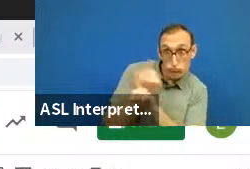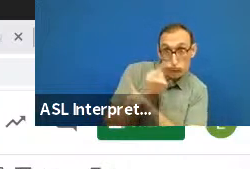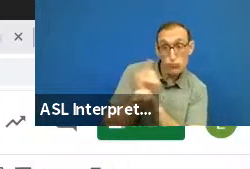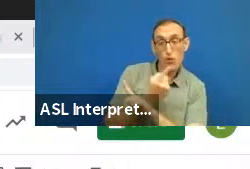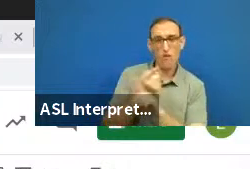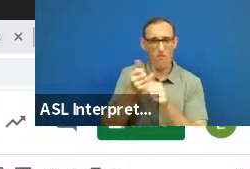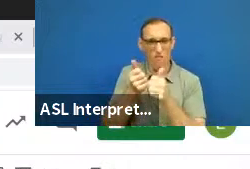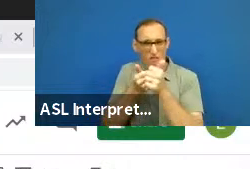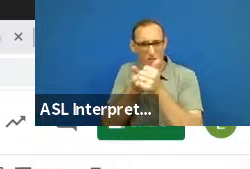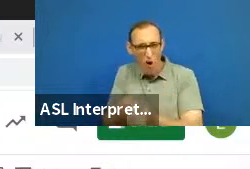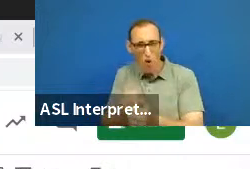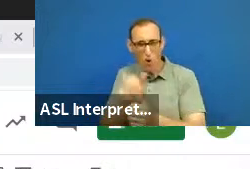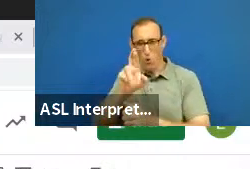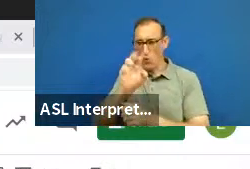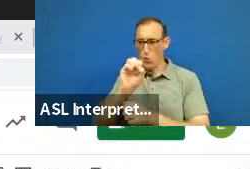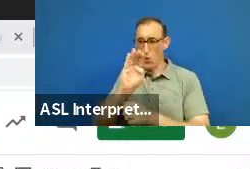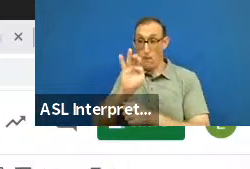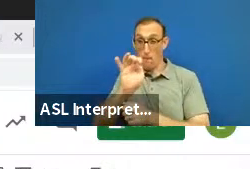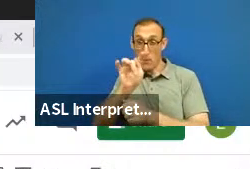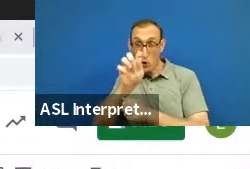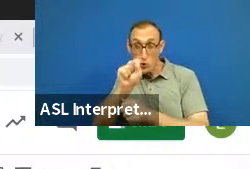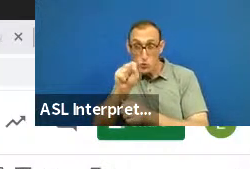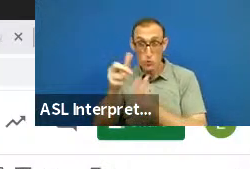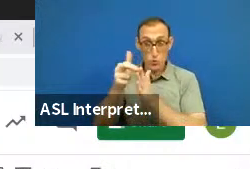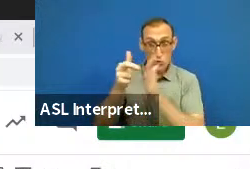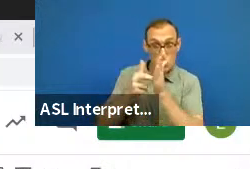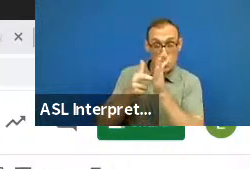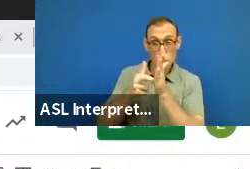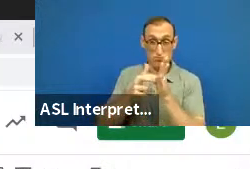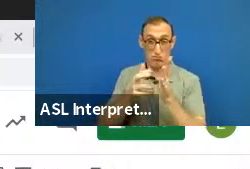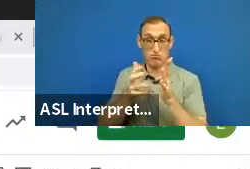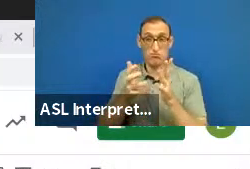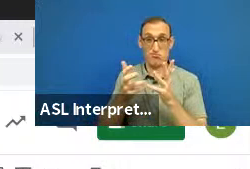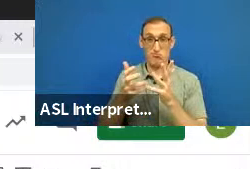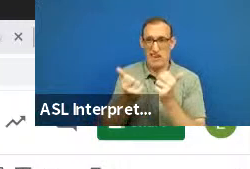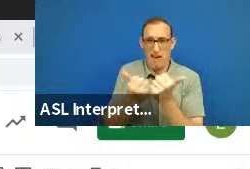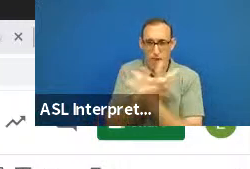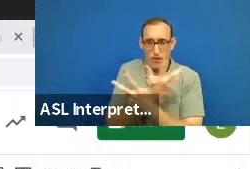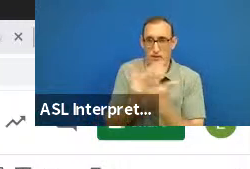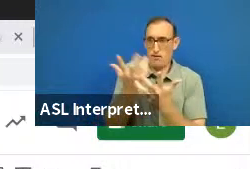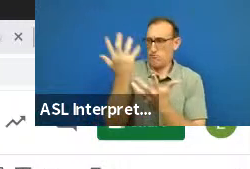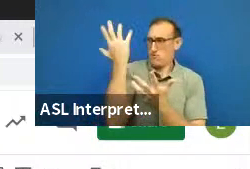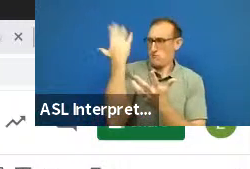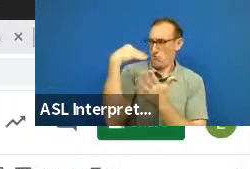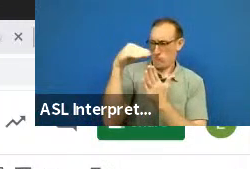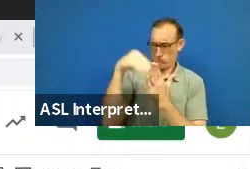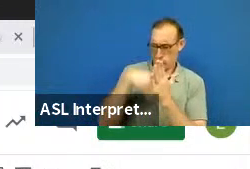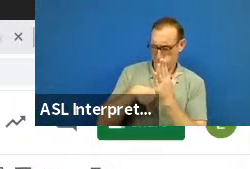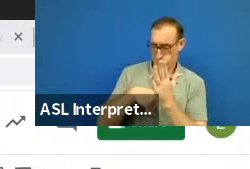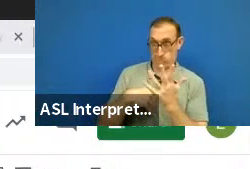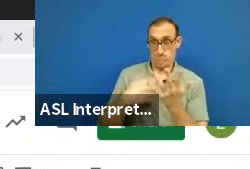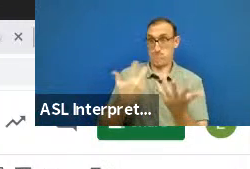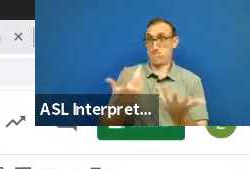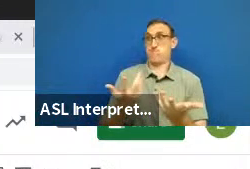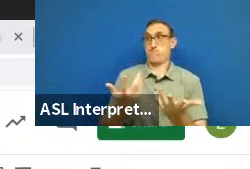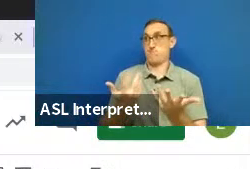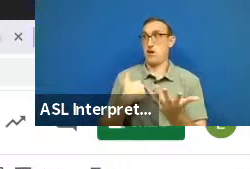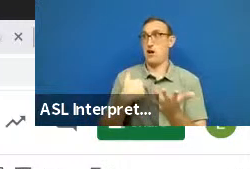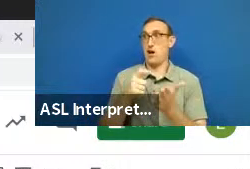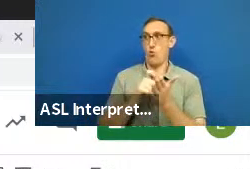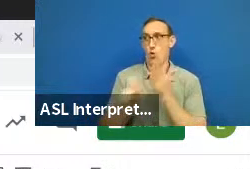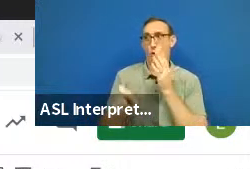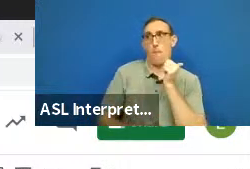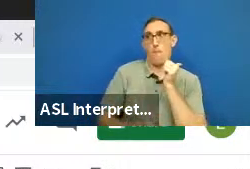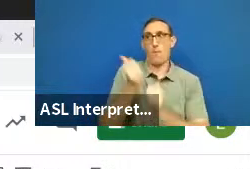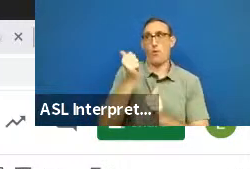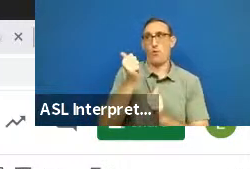Order. I can't recall everything because I wrote most of those norms. But if you follow those